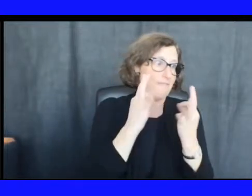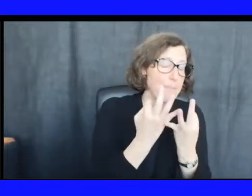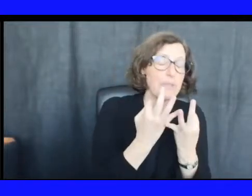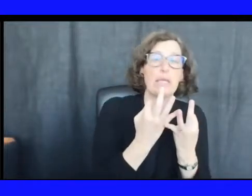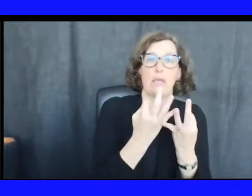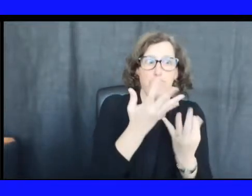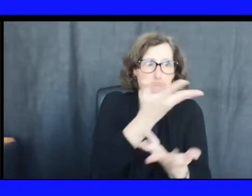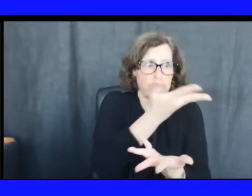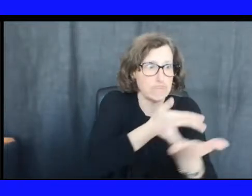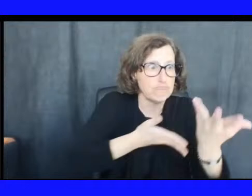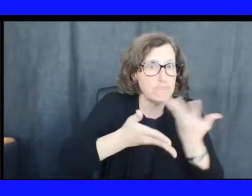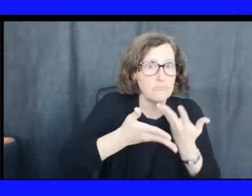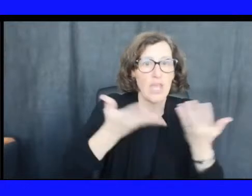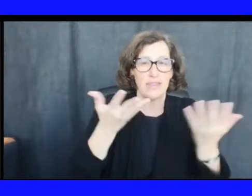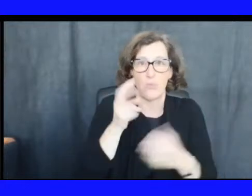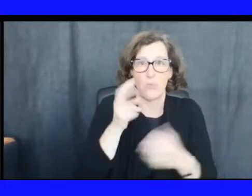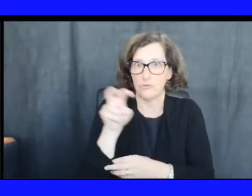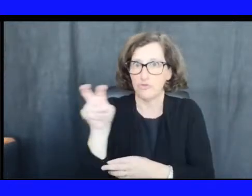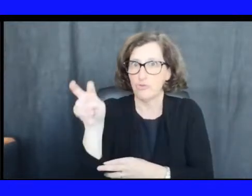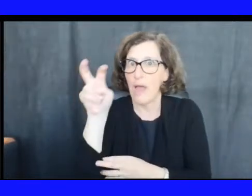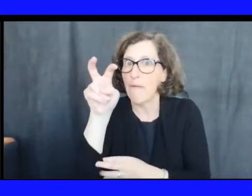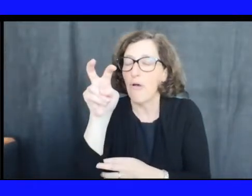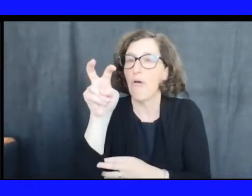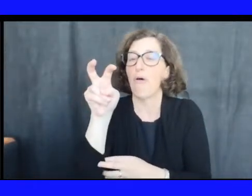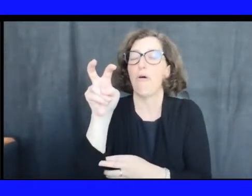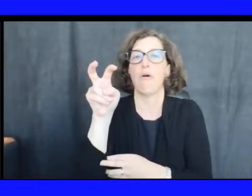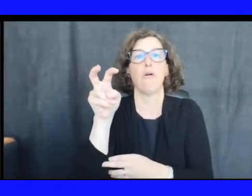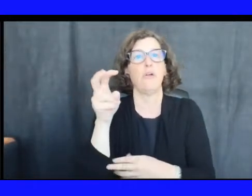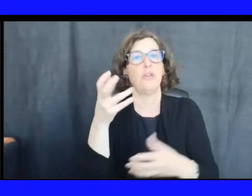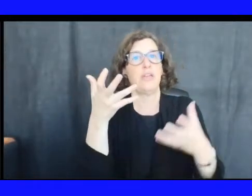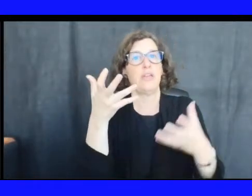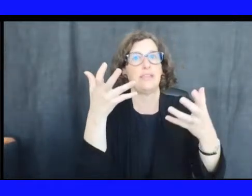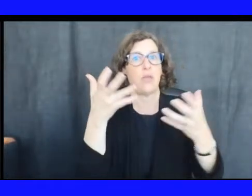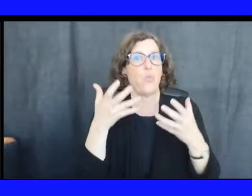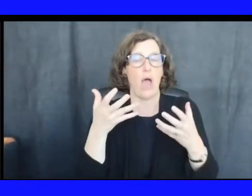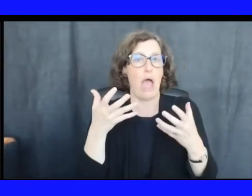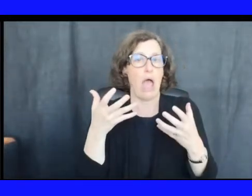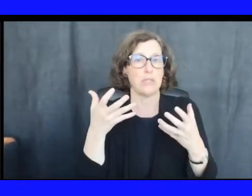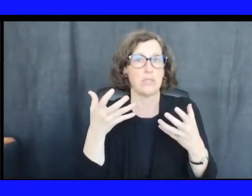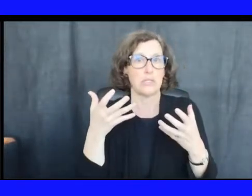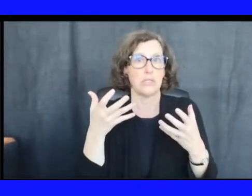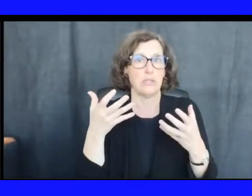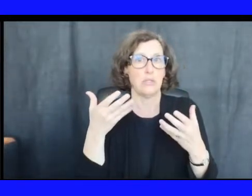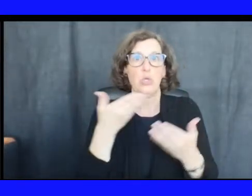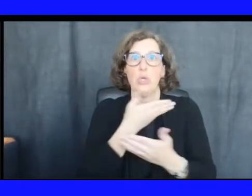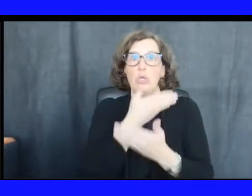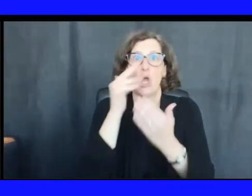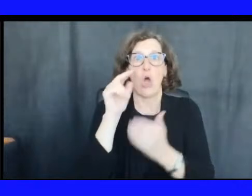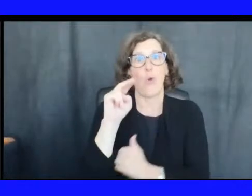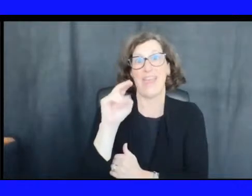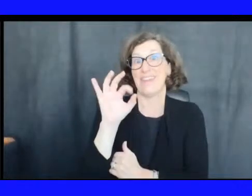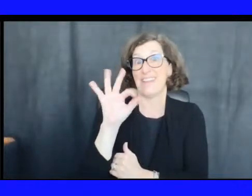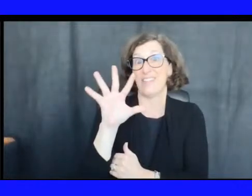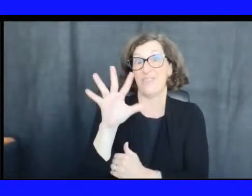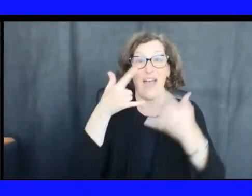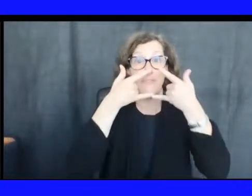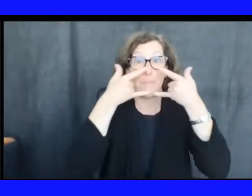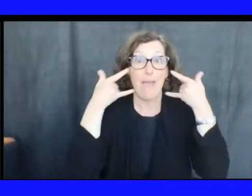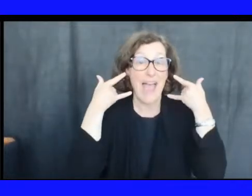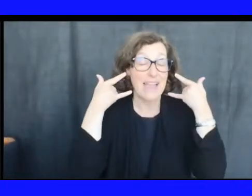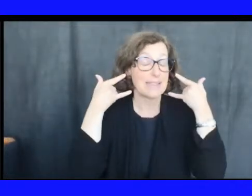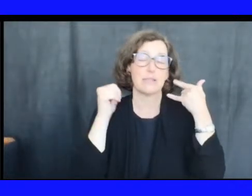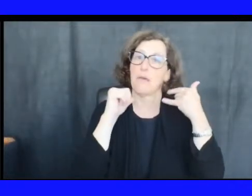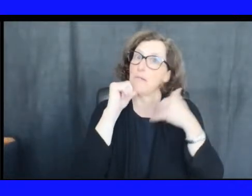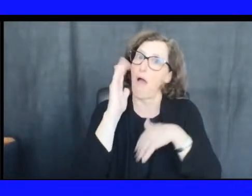agree, Dr. Katz. And I know Sally is our leader on that issue of visiting our facilities. I know that she sent